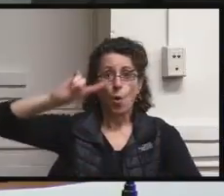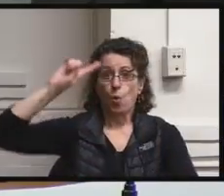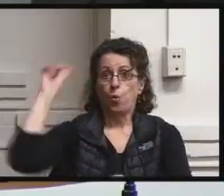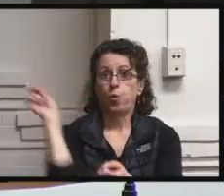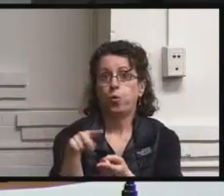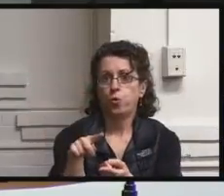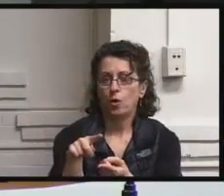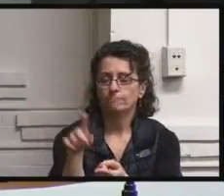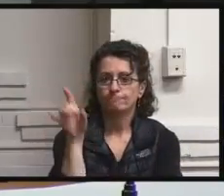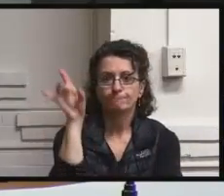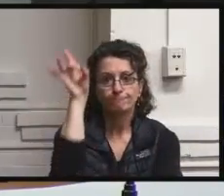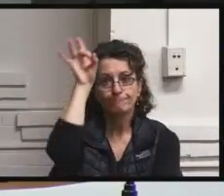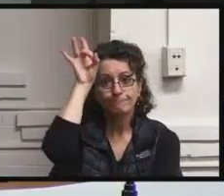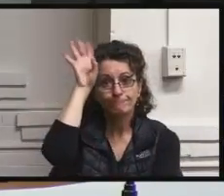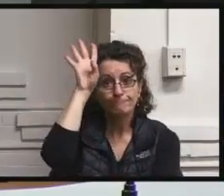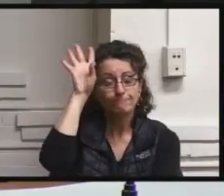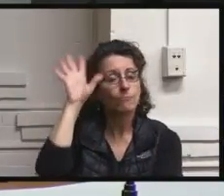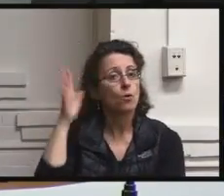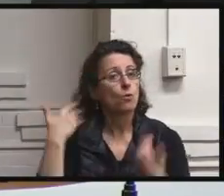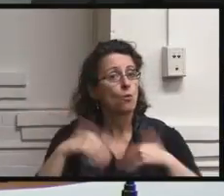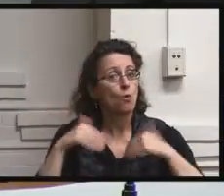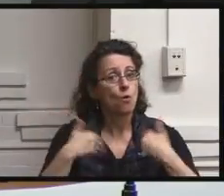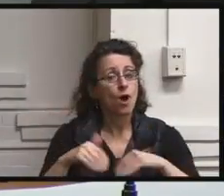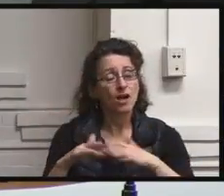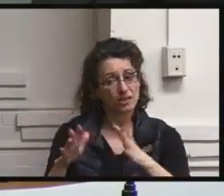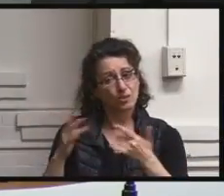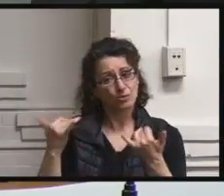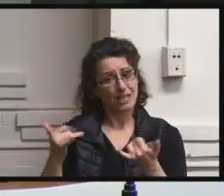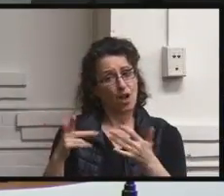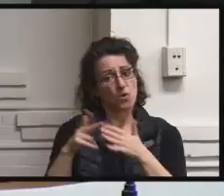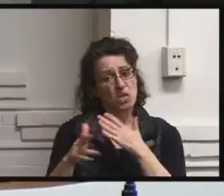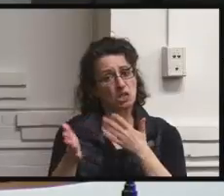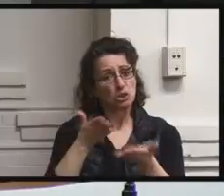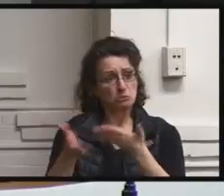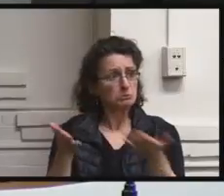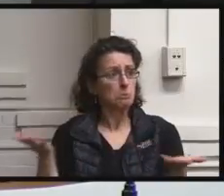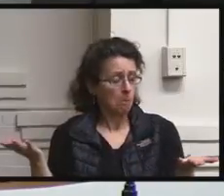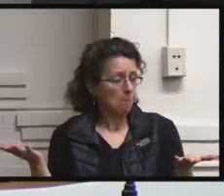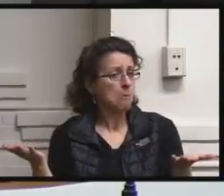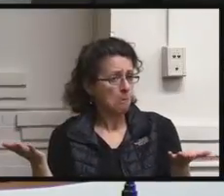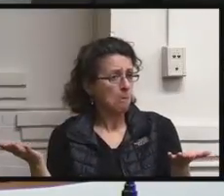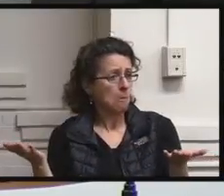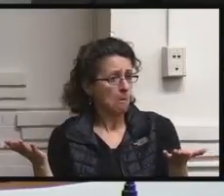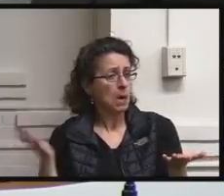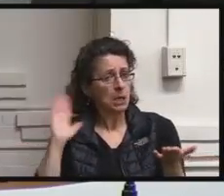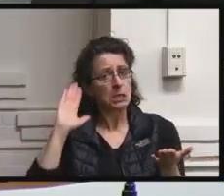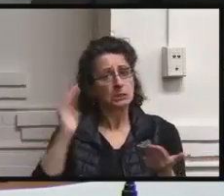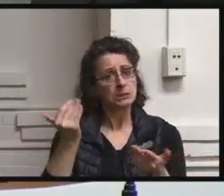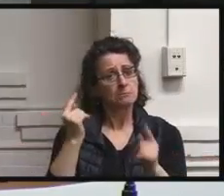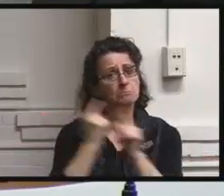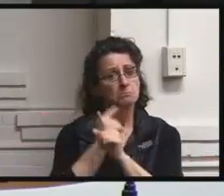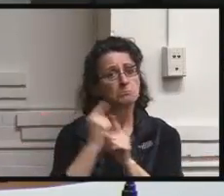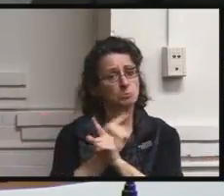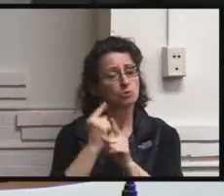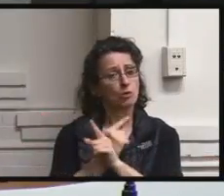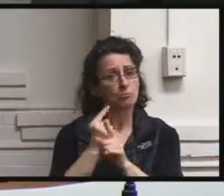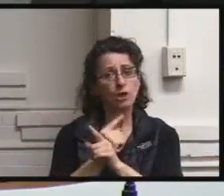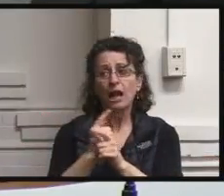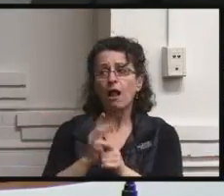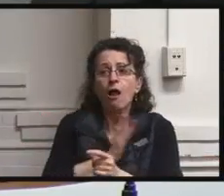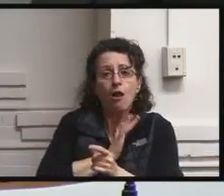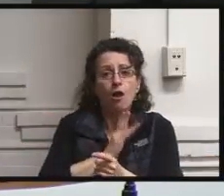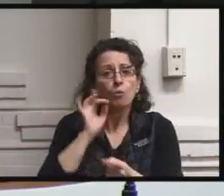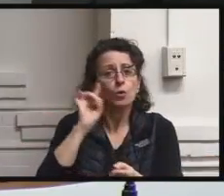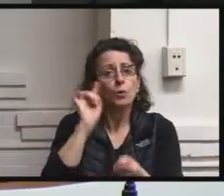significant that making that service cut seems like an appropriate way to save some money, at least thus